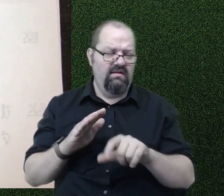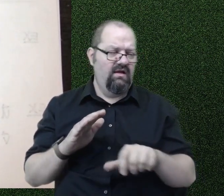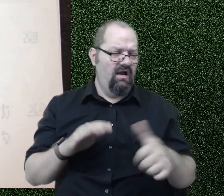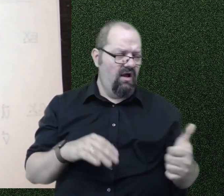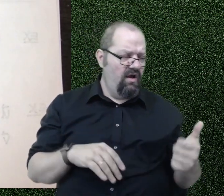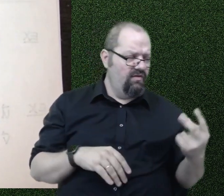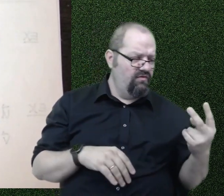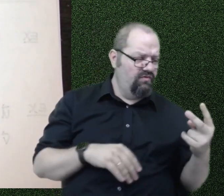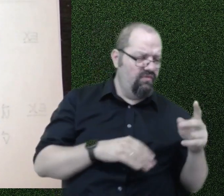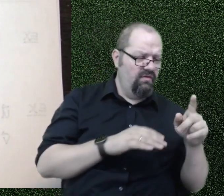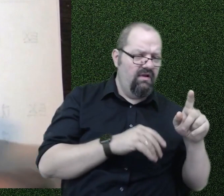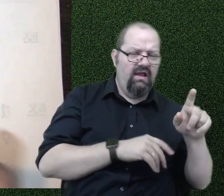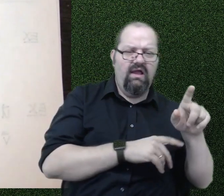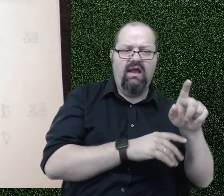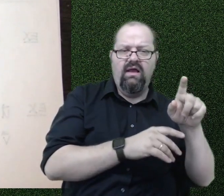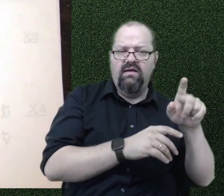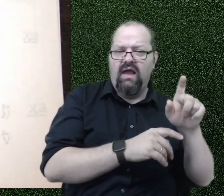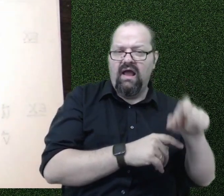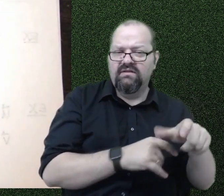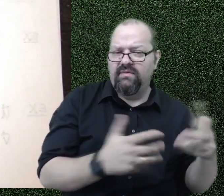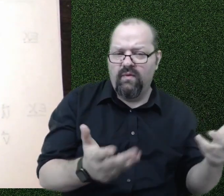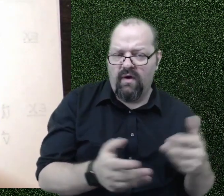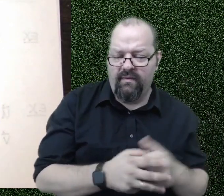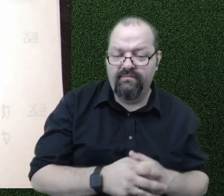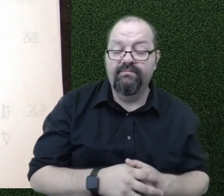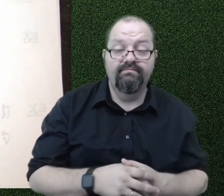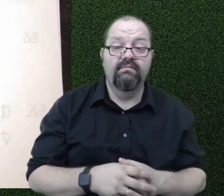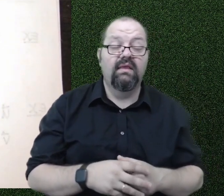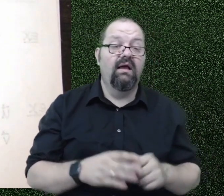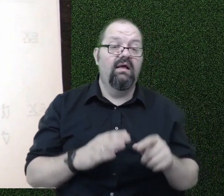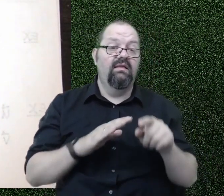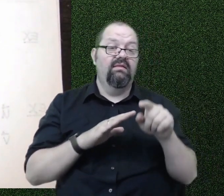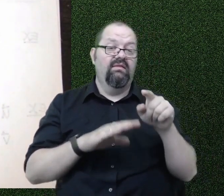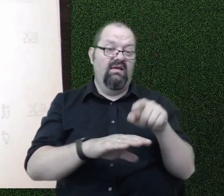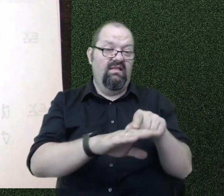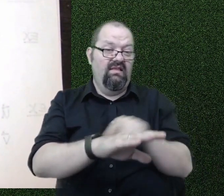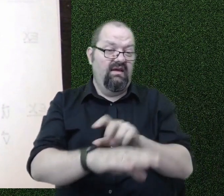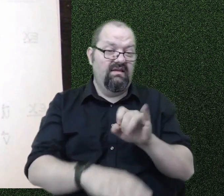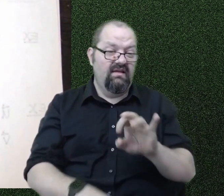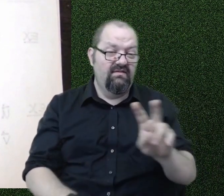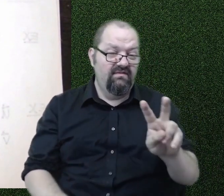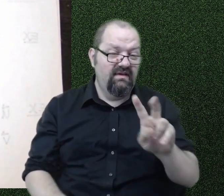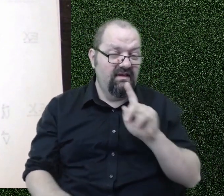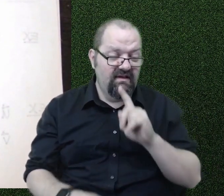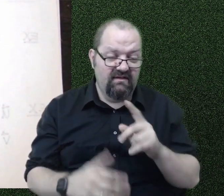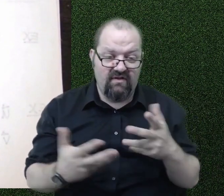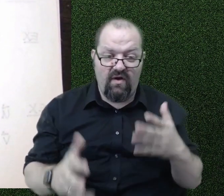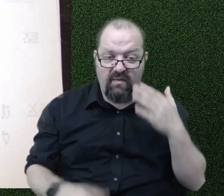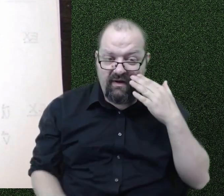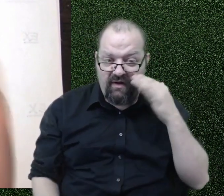simple. The length of v, that's known, and that's the hypotenuse.